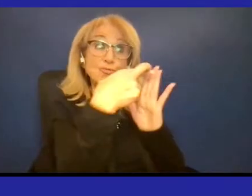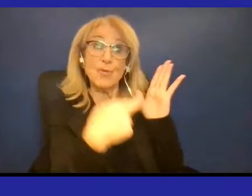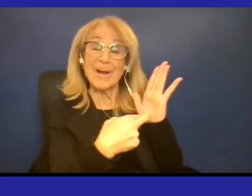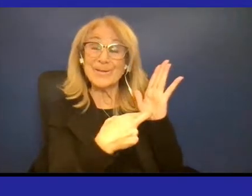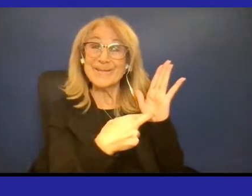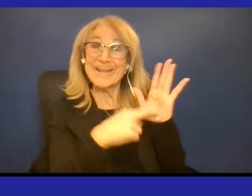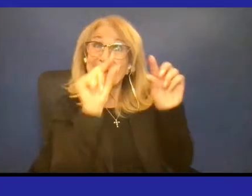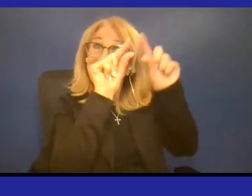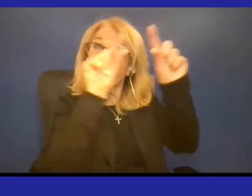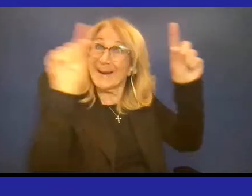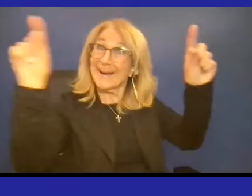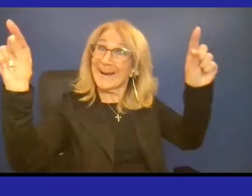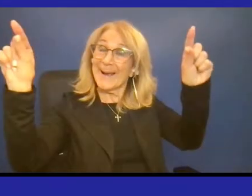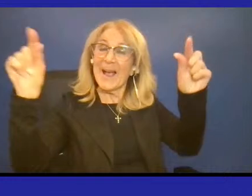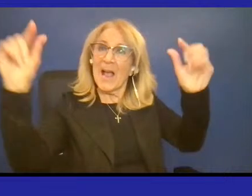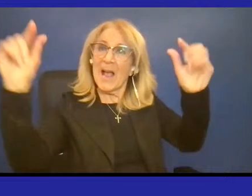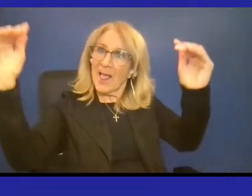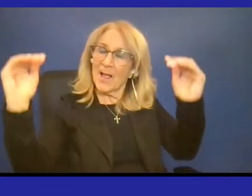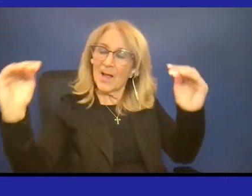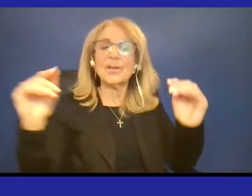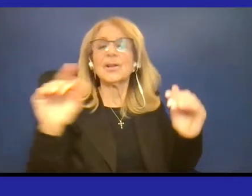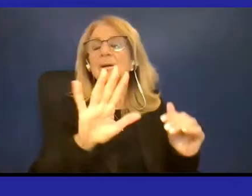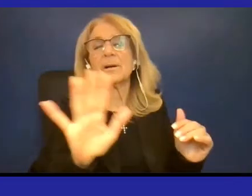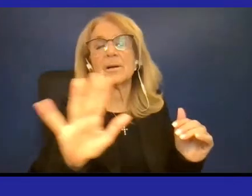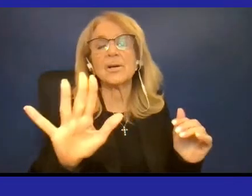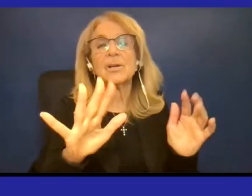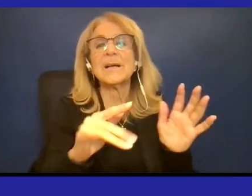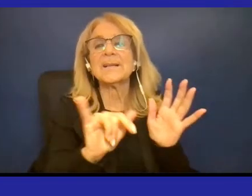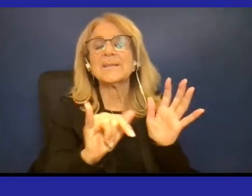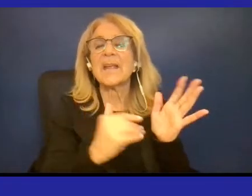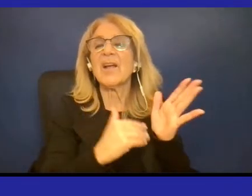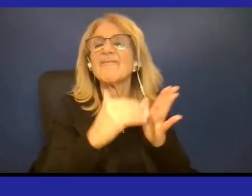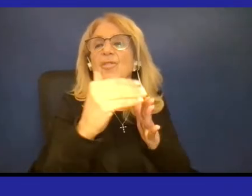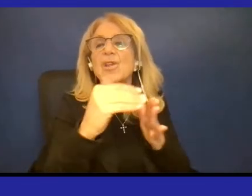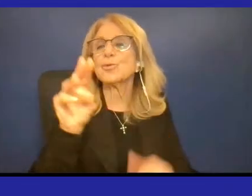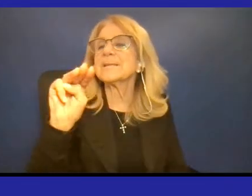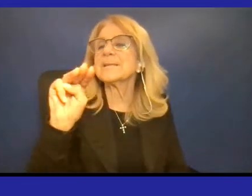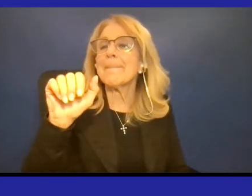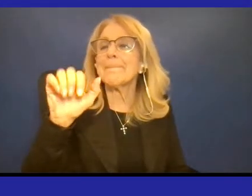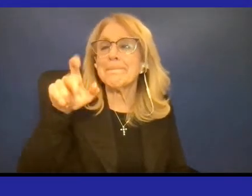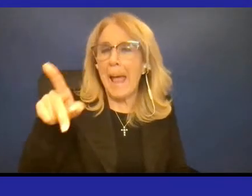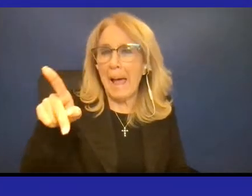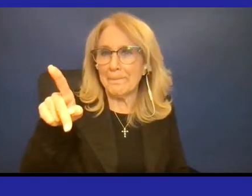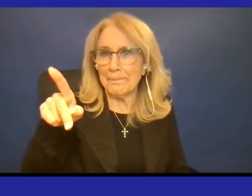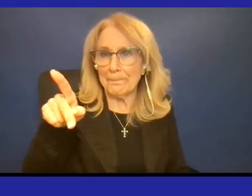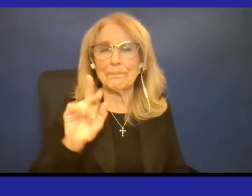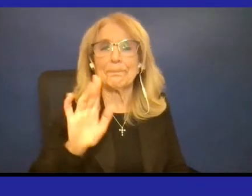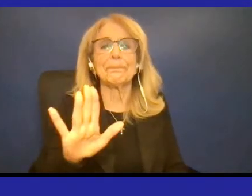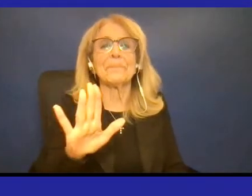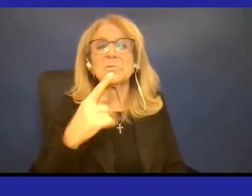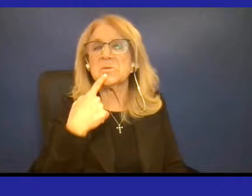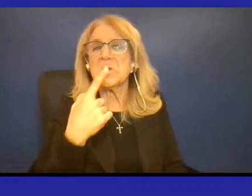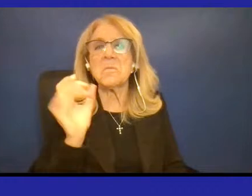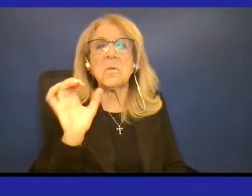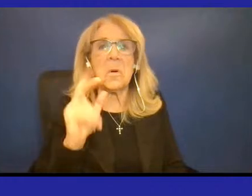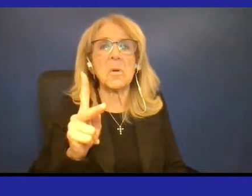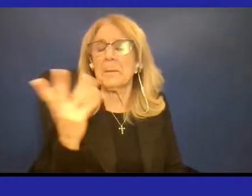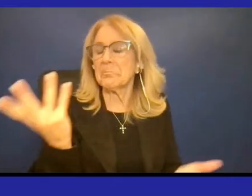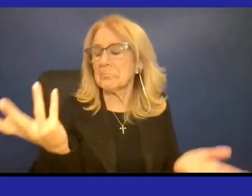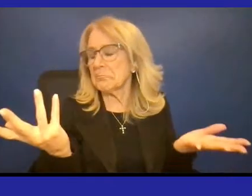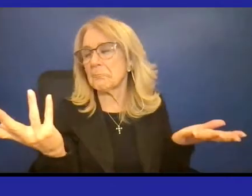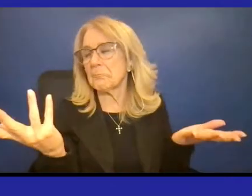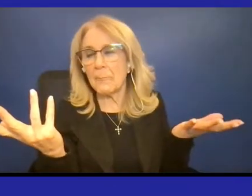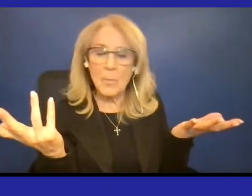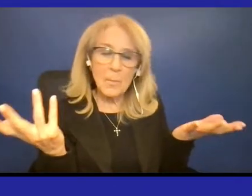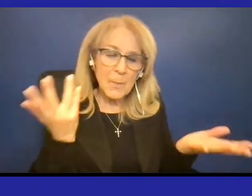they've logged in? No, so what you do is you show, it's like a frequency map where you'll say, okay, this is, it's